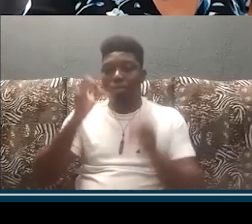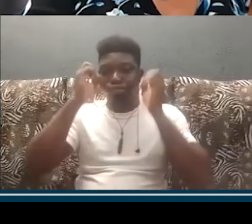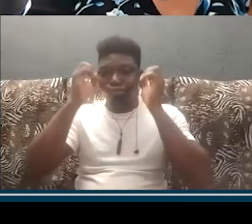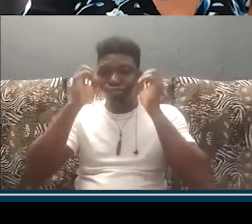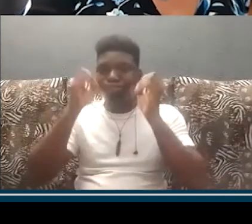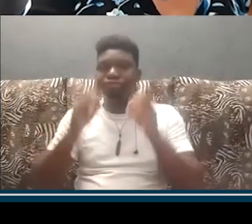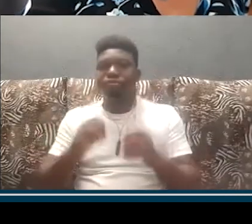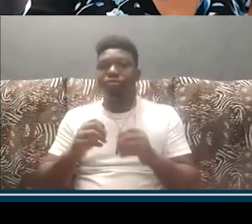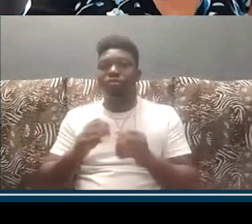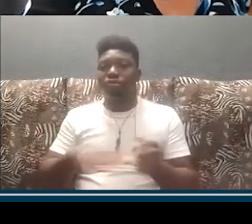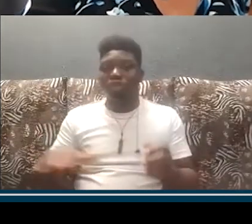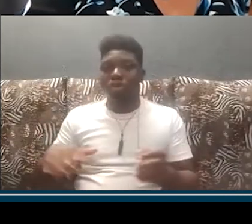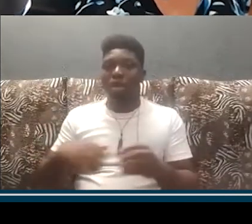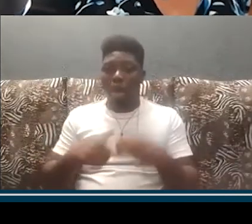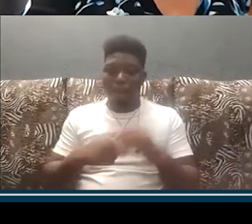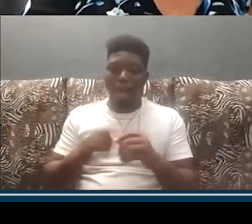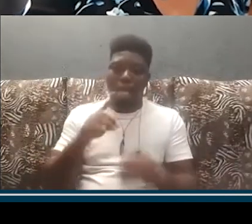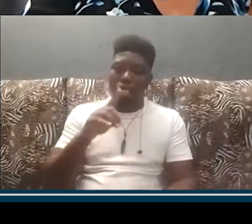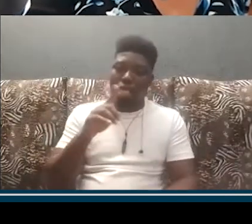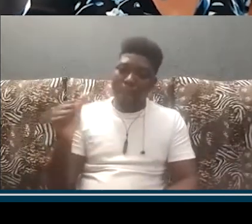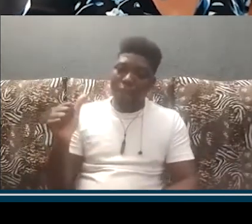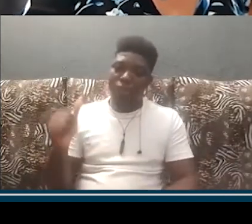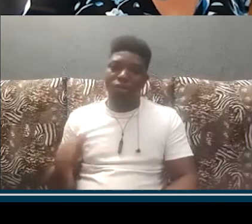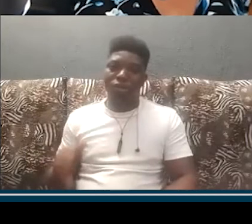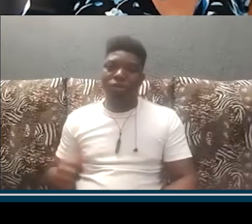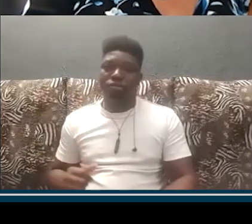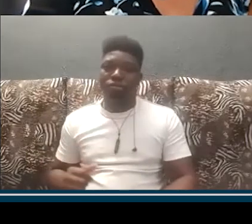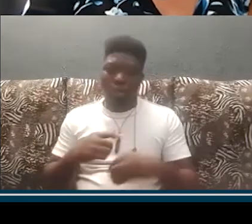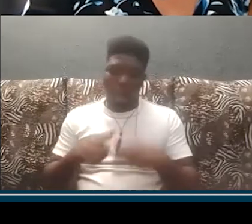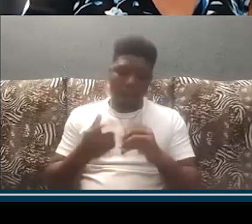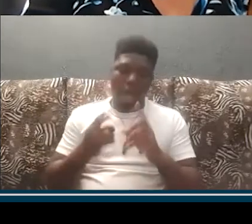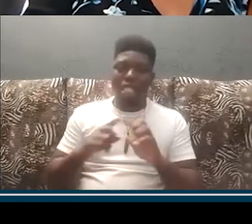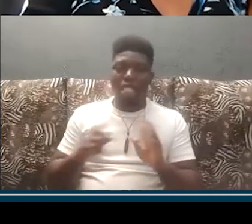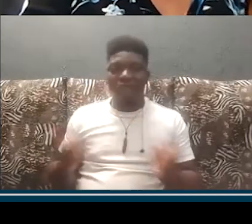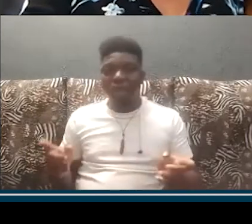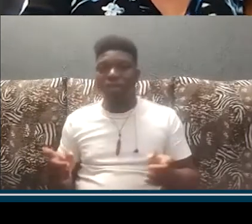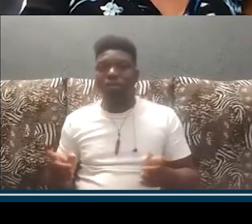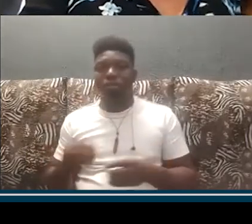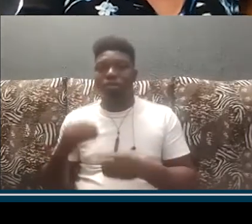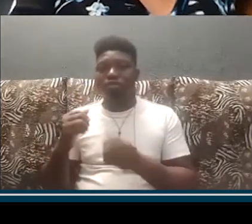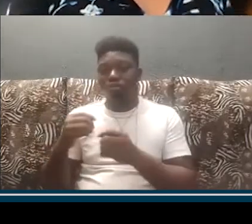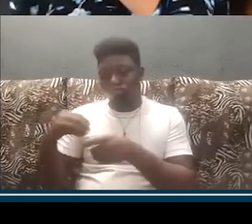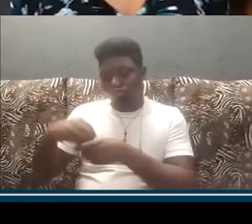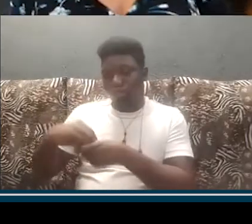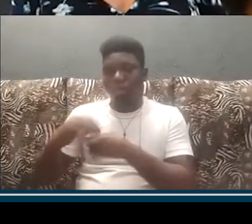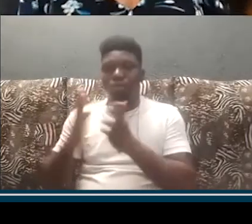disability, about difference within schools? Where would I start?